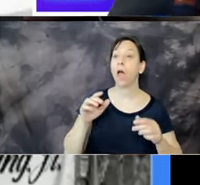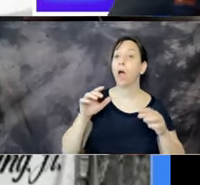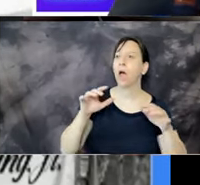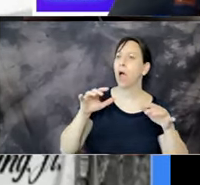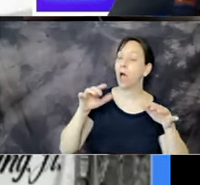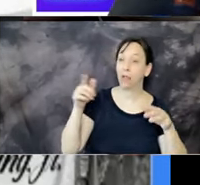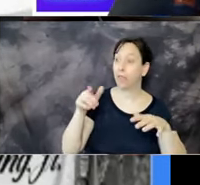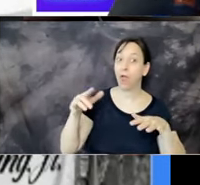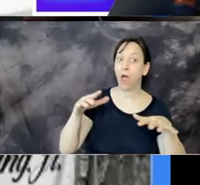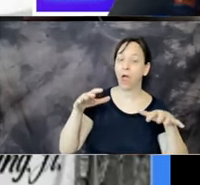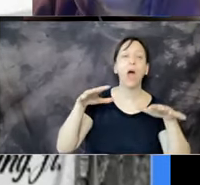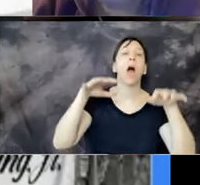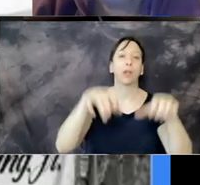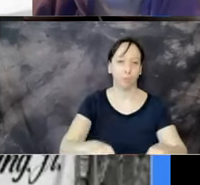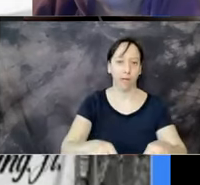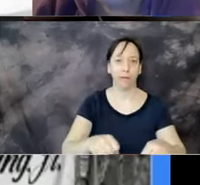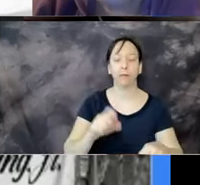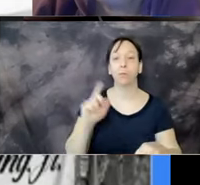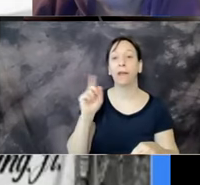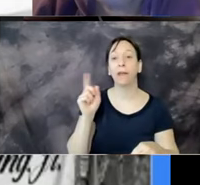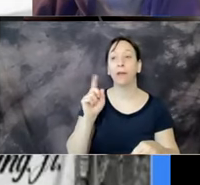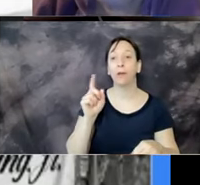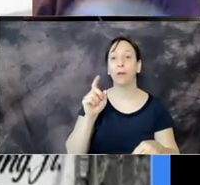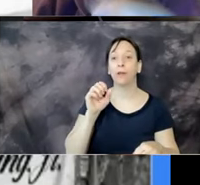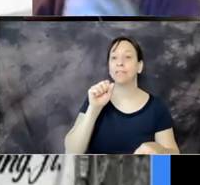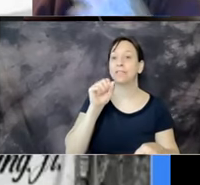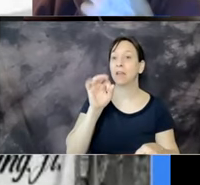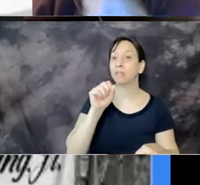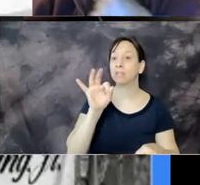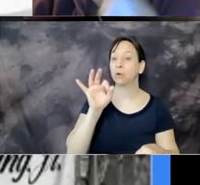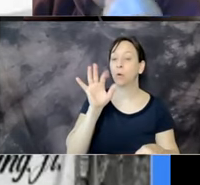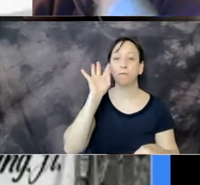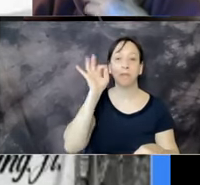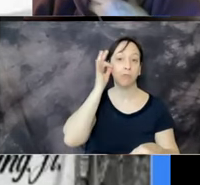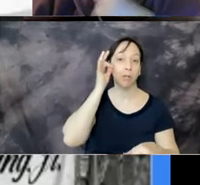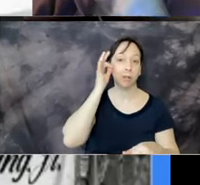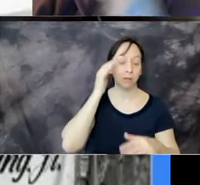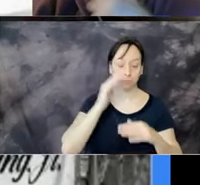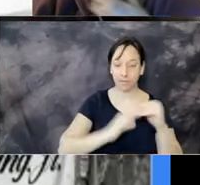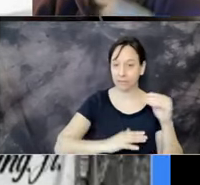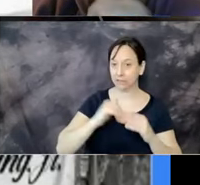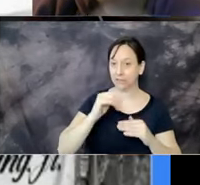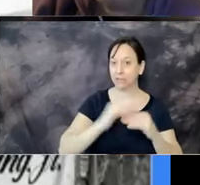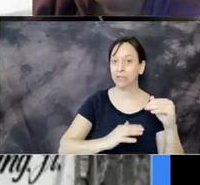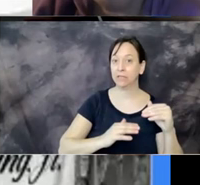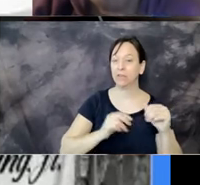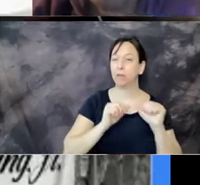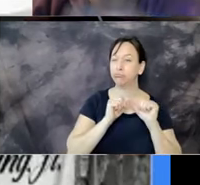Occupied the San Francisco federal building for 25